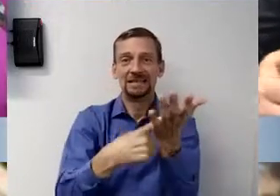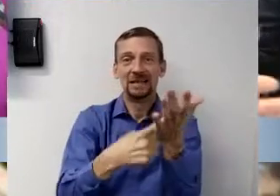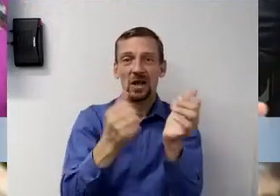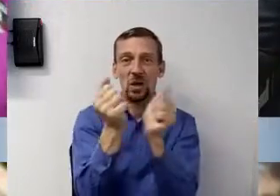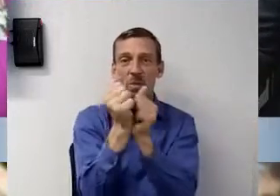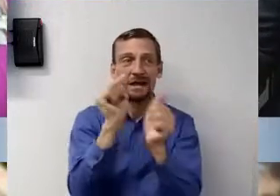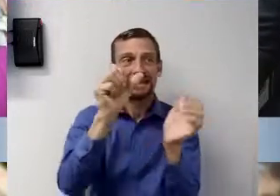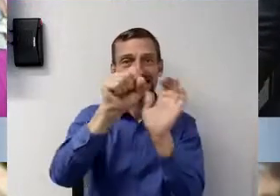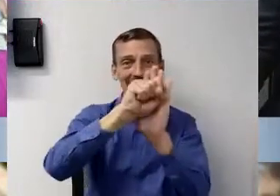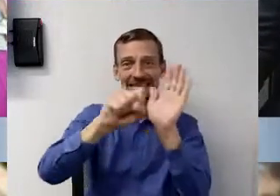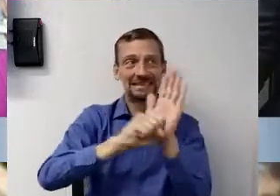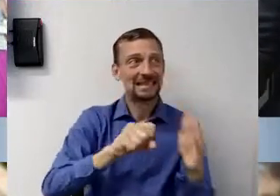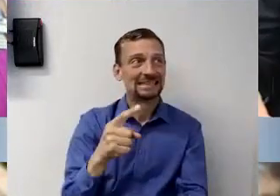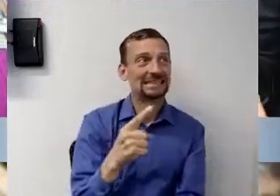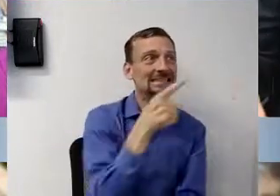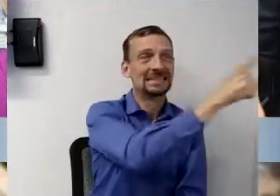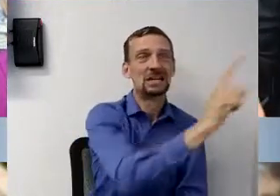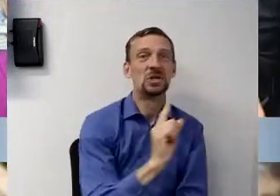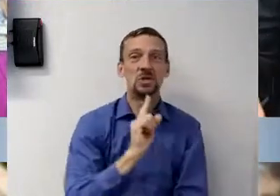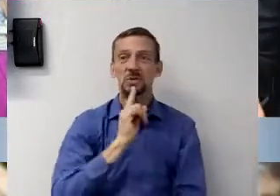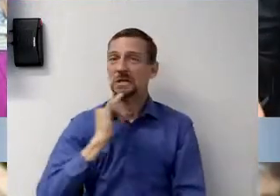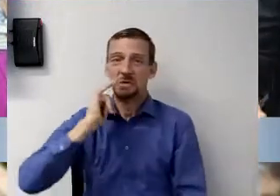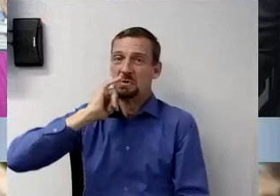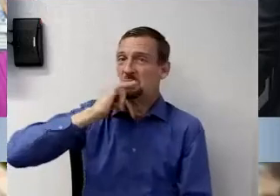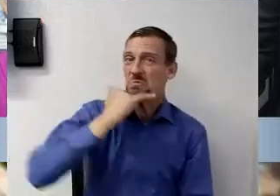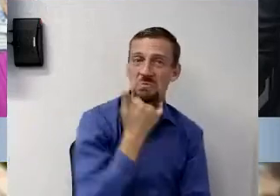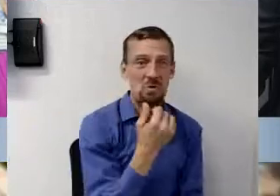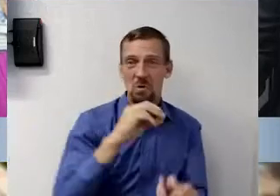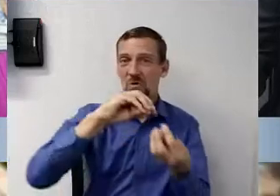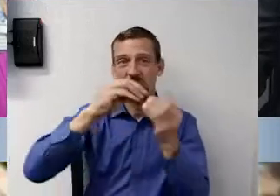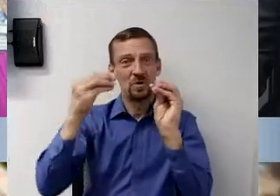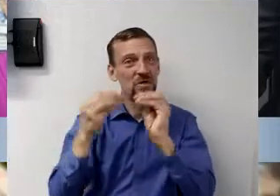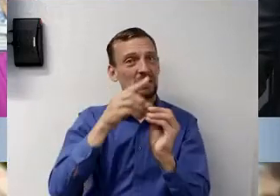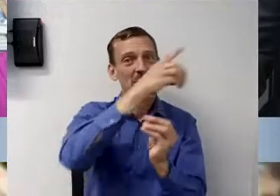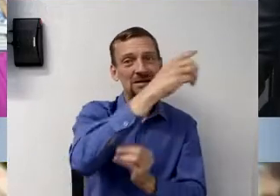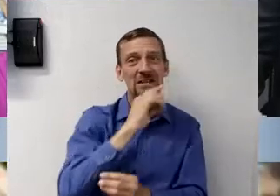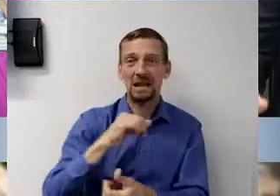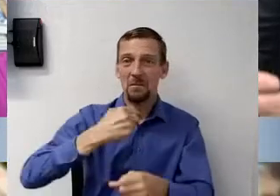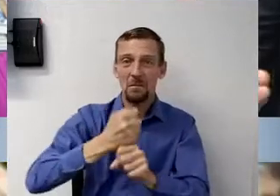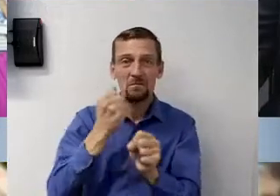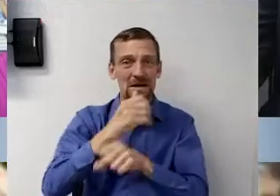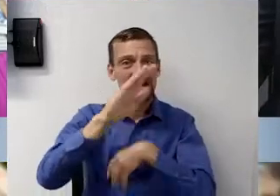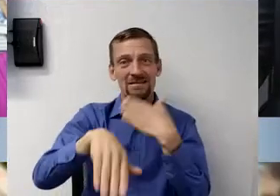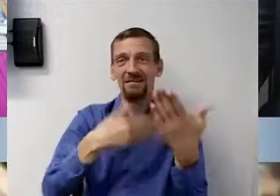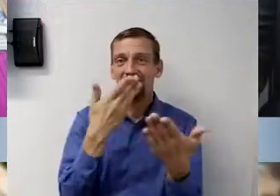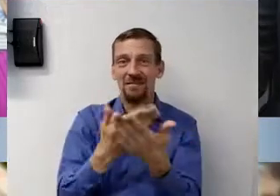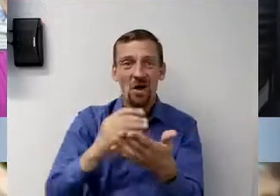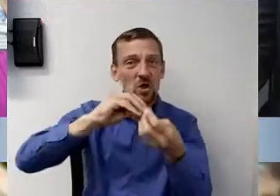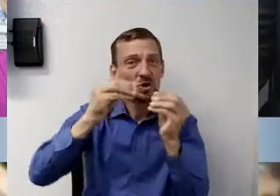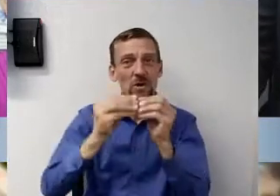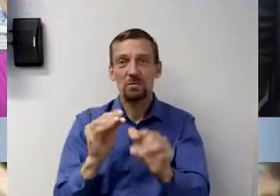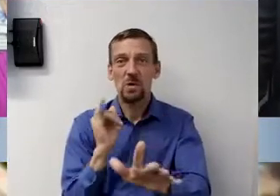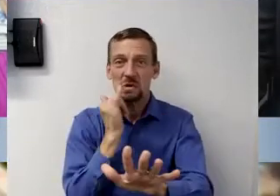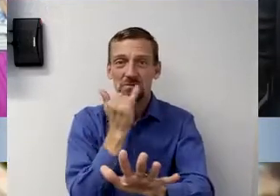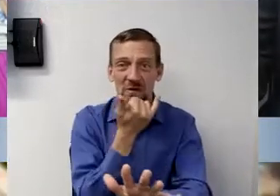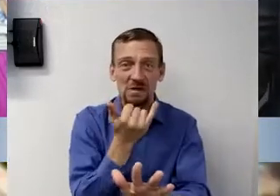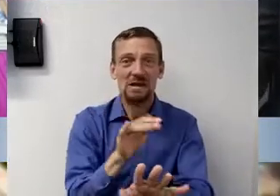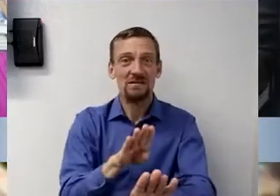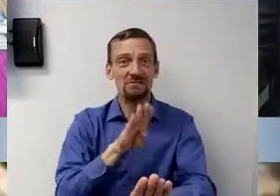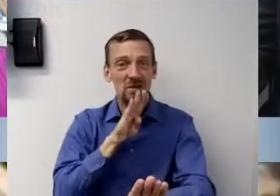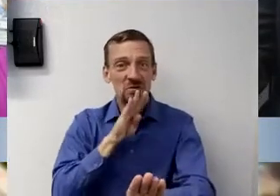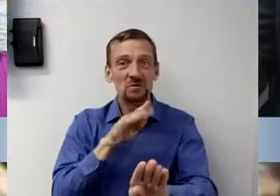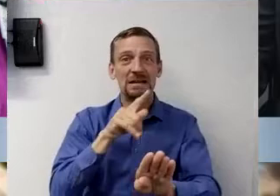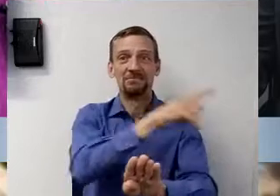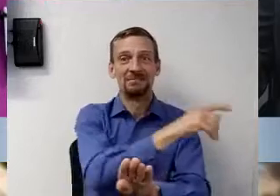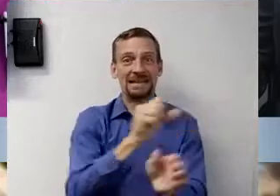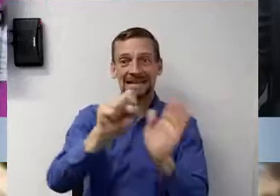how that is grossly distorting the numbers that they're reporting. But, and I share that frustration. The state